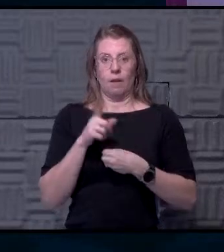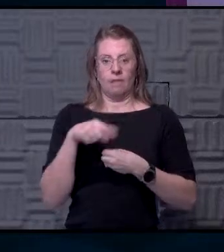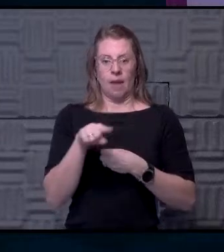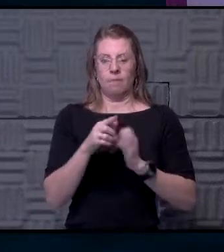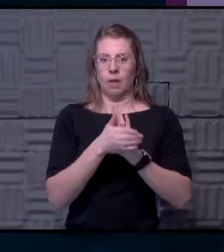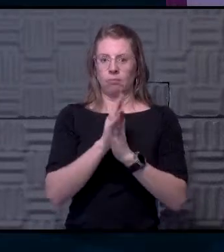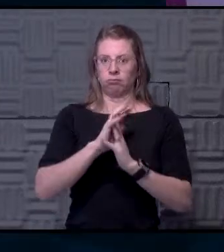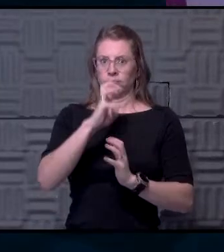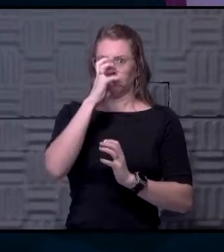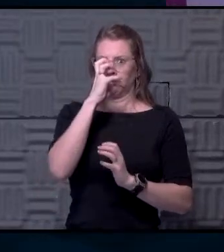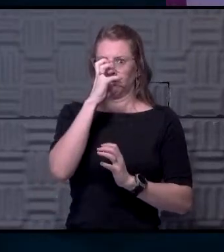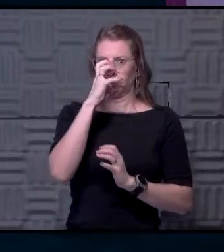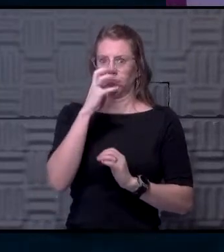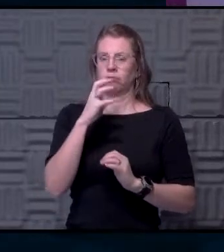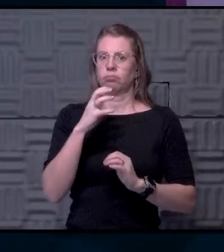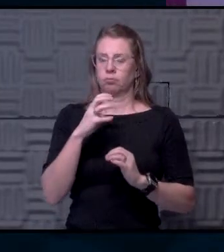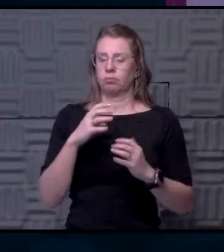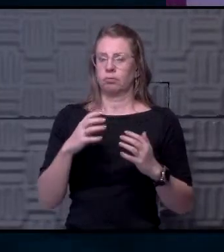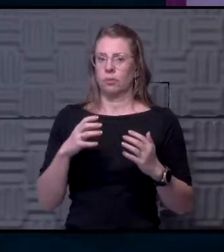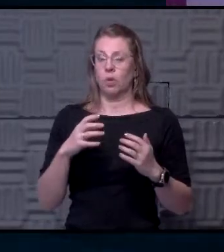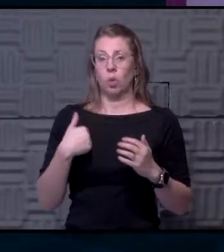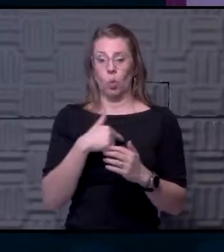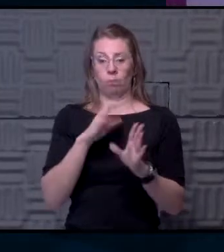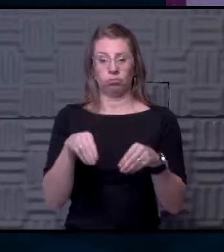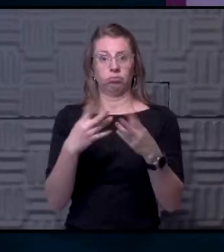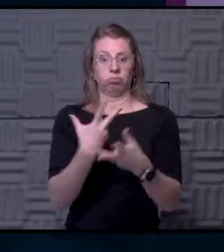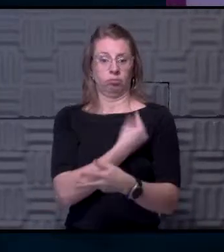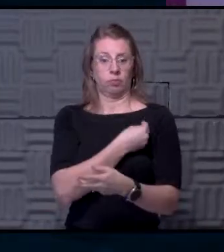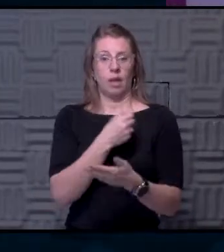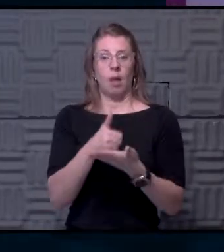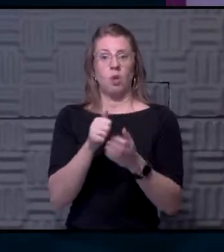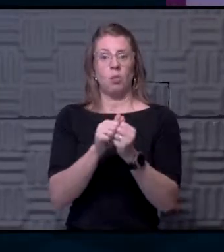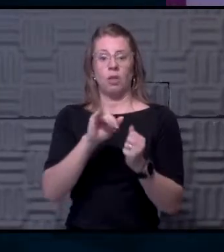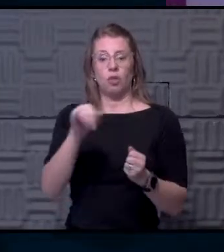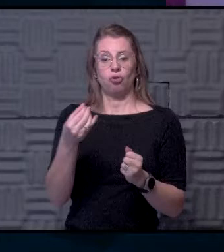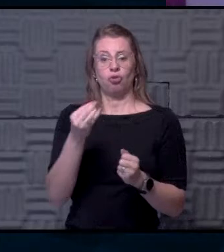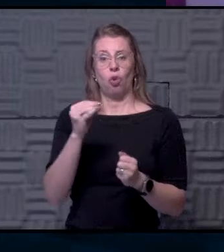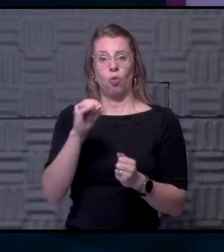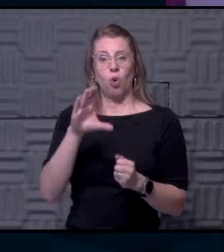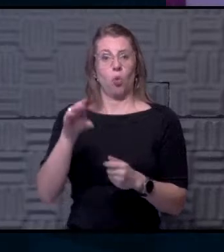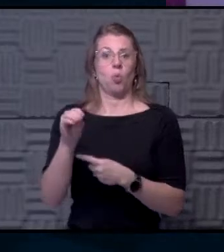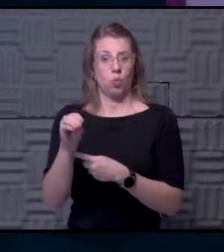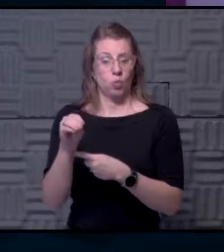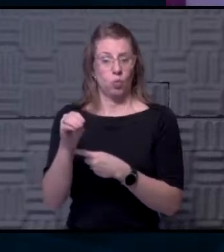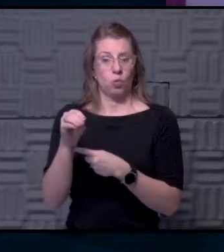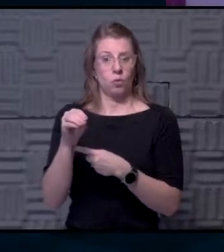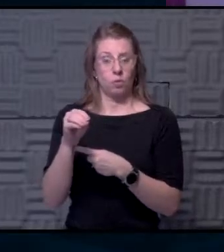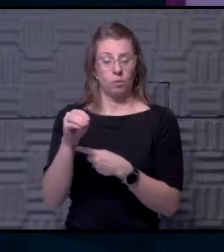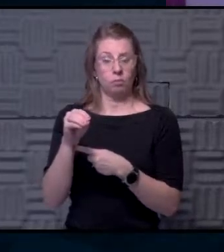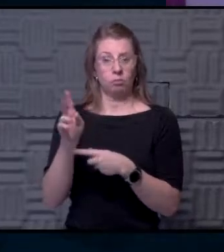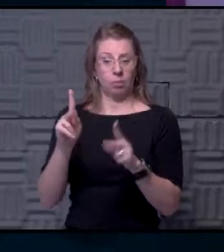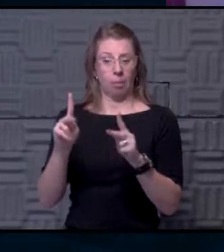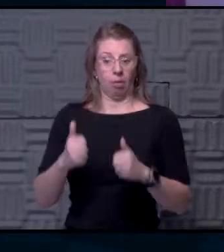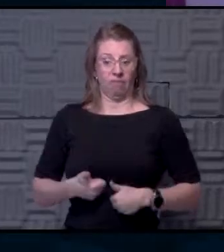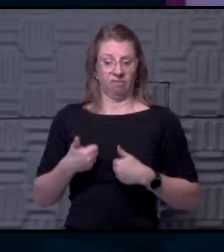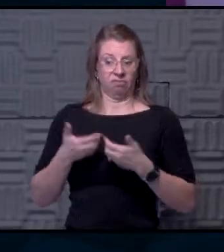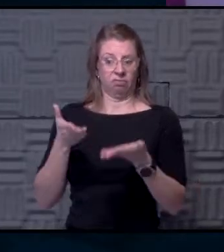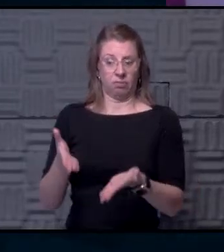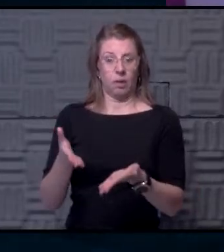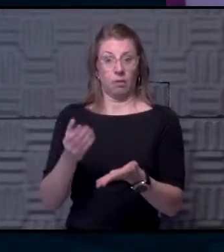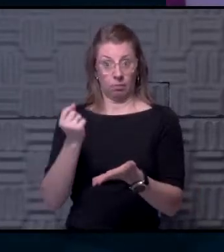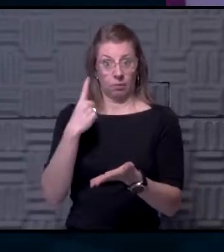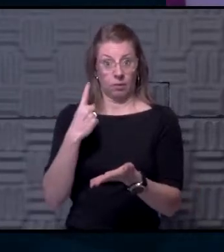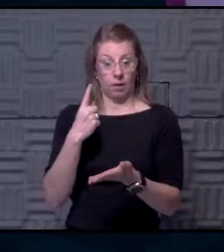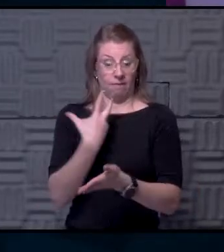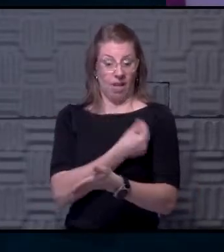little bit and say you got to be, like when we're giving shots, helping with Johnson County residents, and we're said, listen, we're going to give you some vaccine,